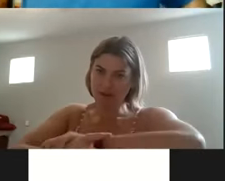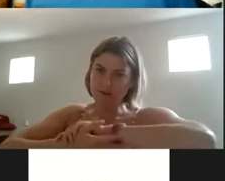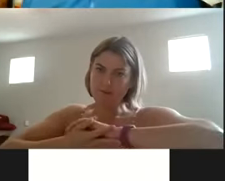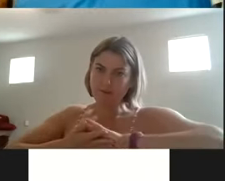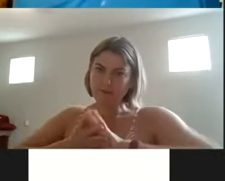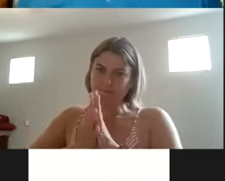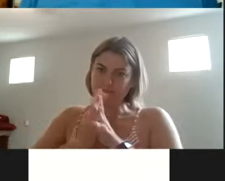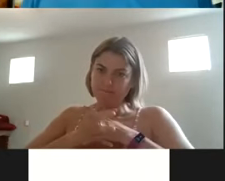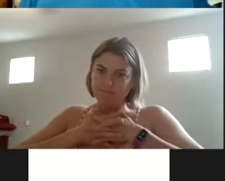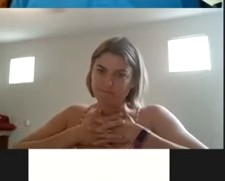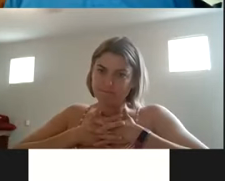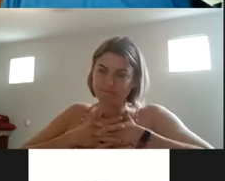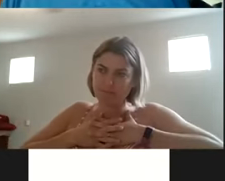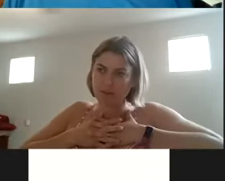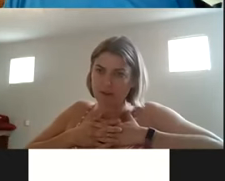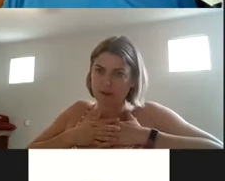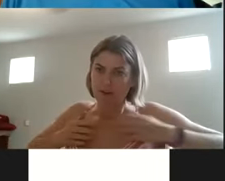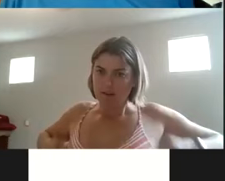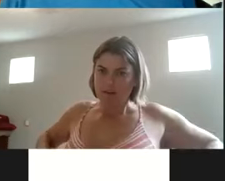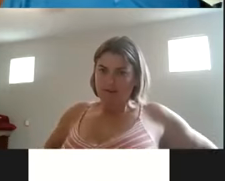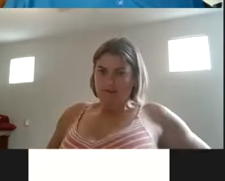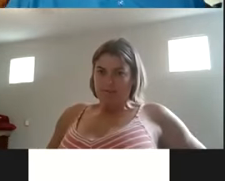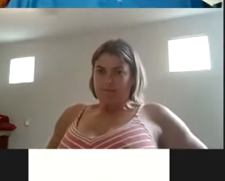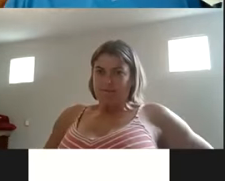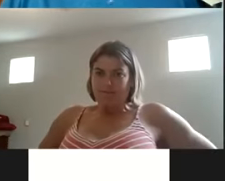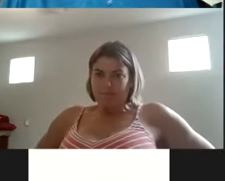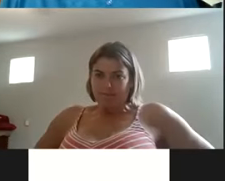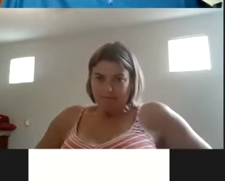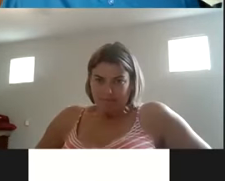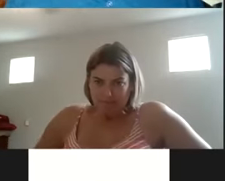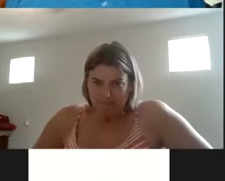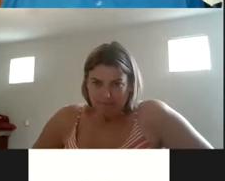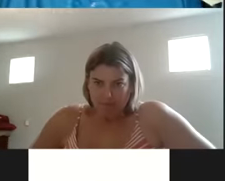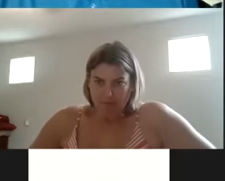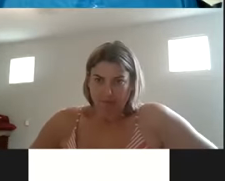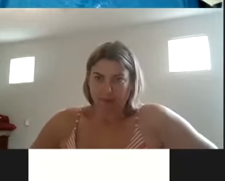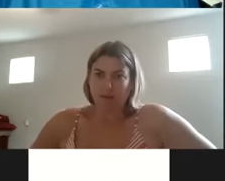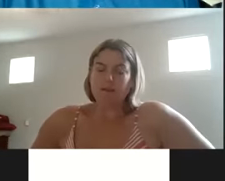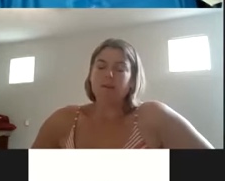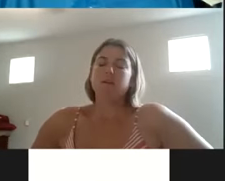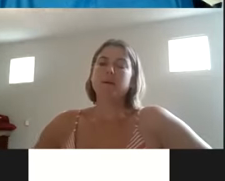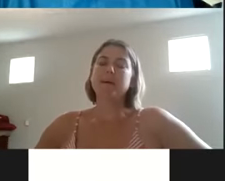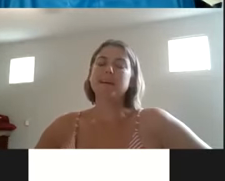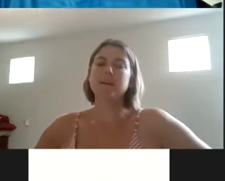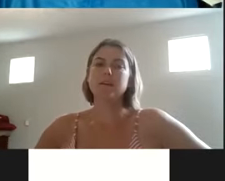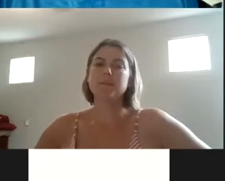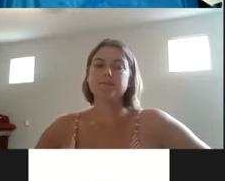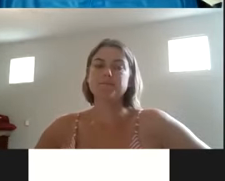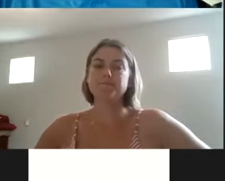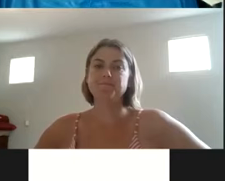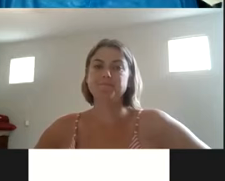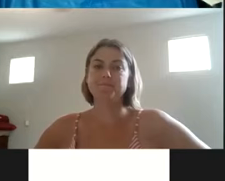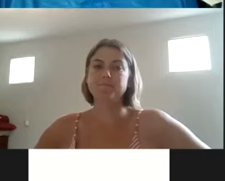have homework or the lab simulators, anything you've done on the Labsters or the PhysioX is also material you're responsible for on the exam as well.